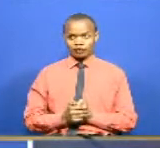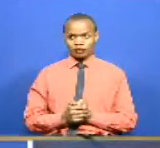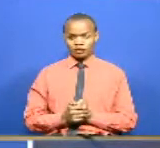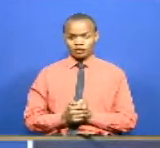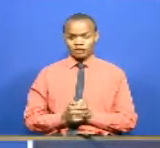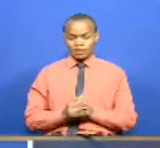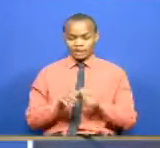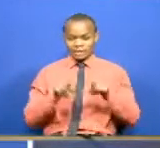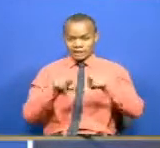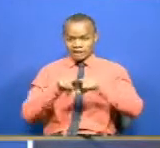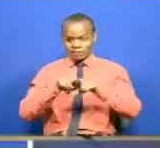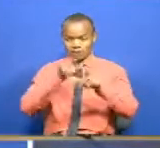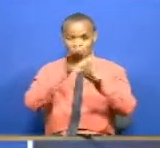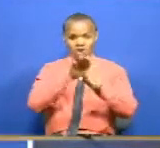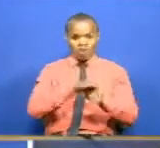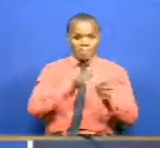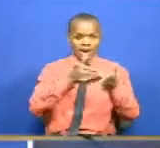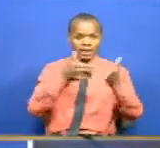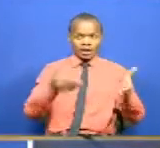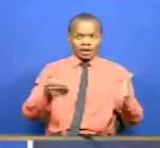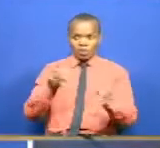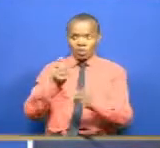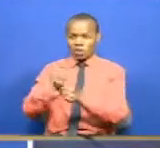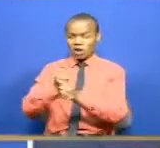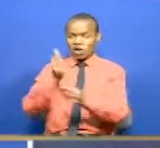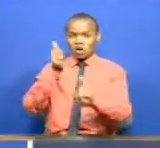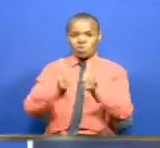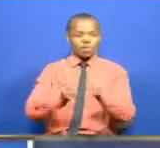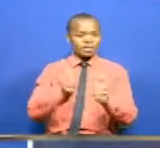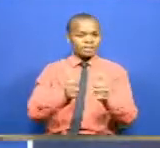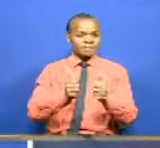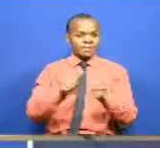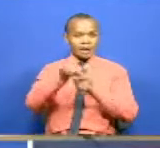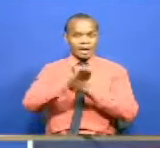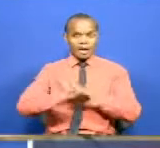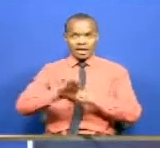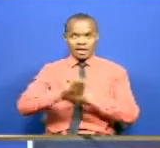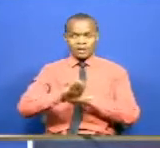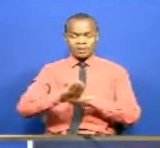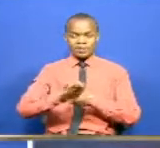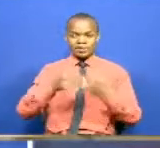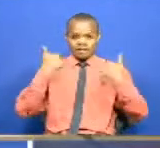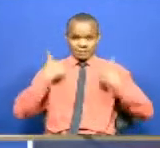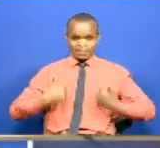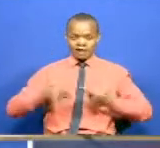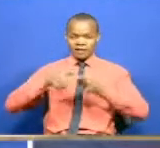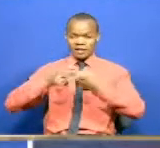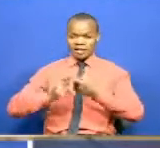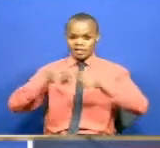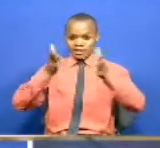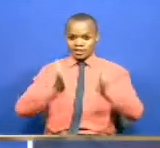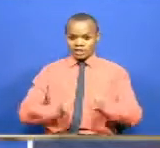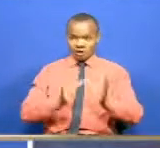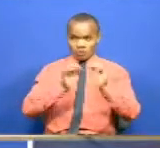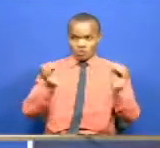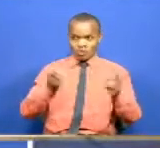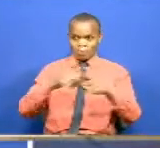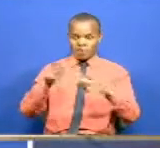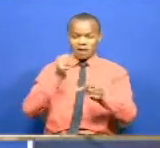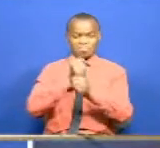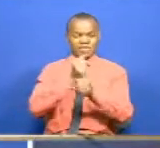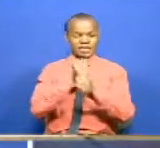discriminate against the not well-established workshops that can. I'm not an engineer, but to build this thing at a